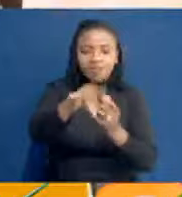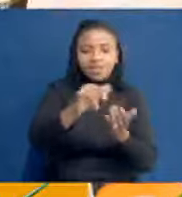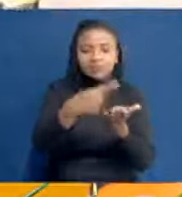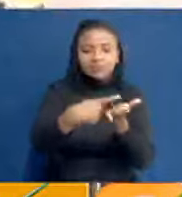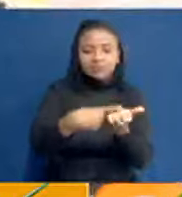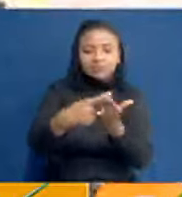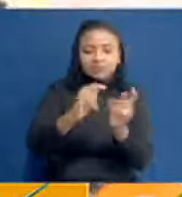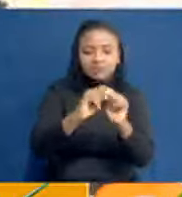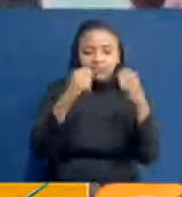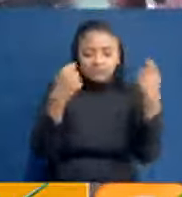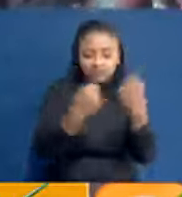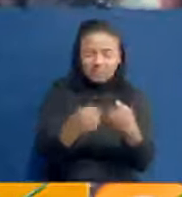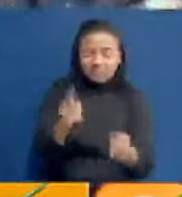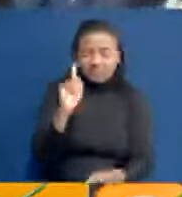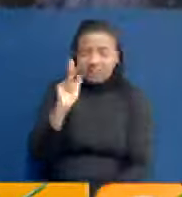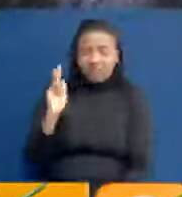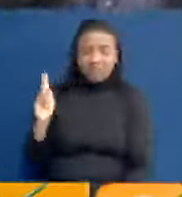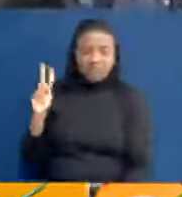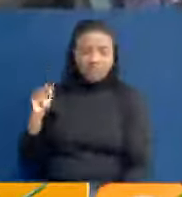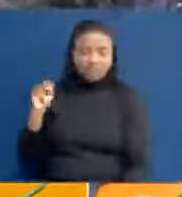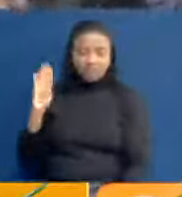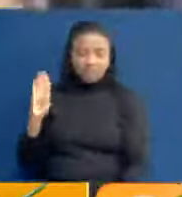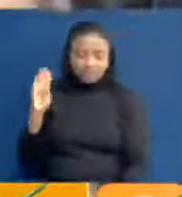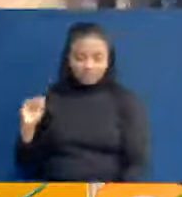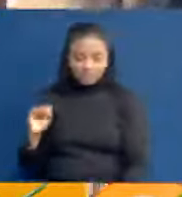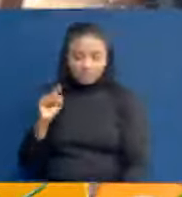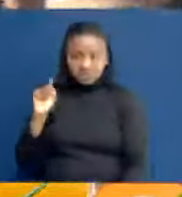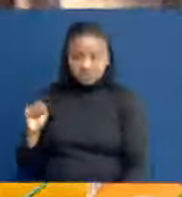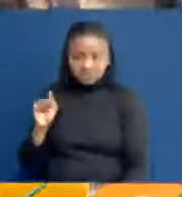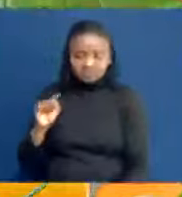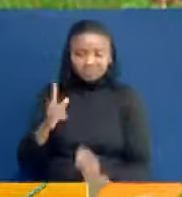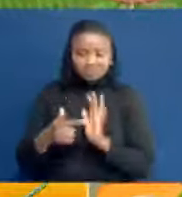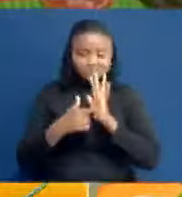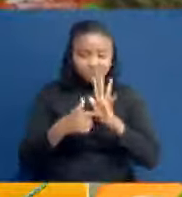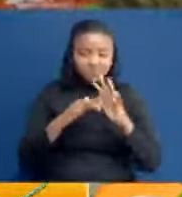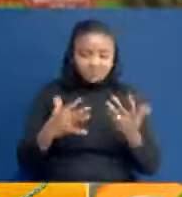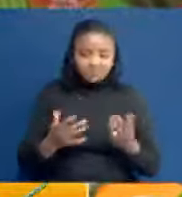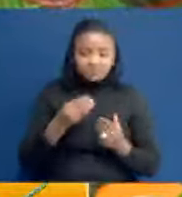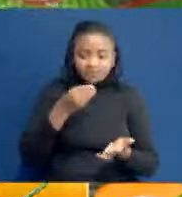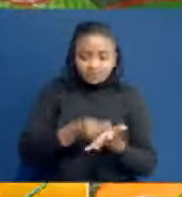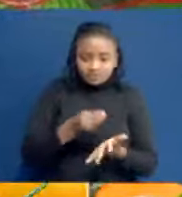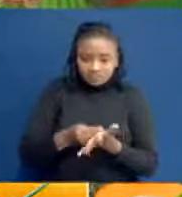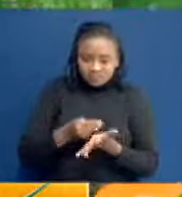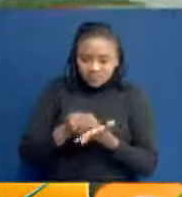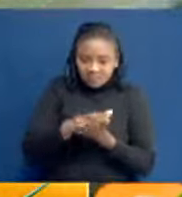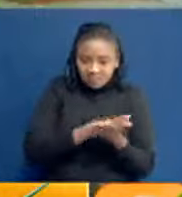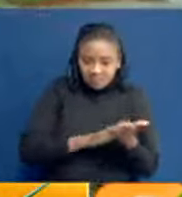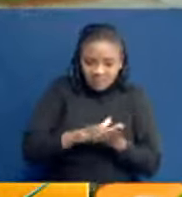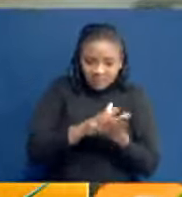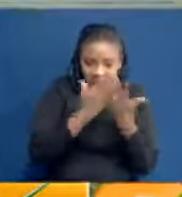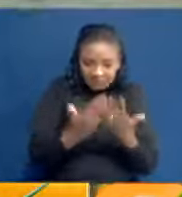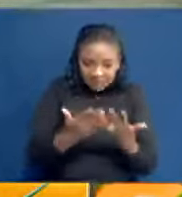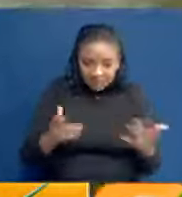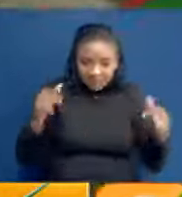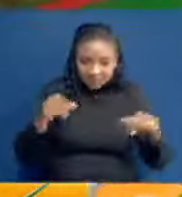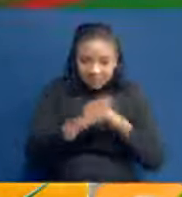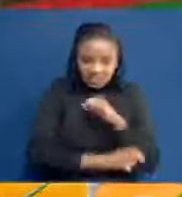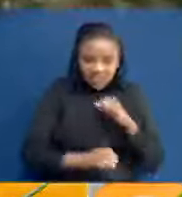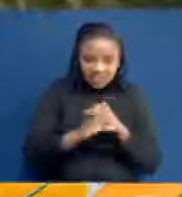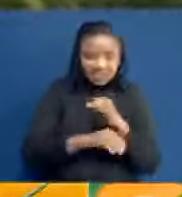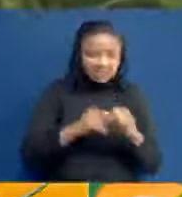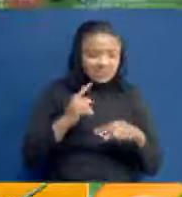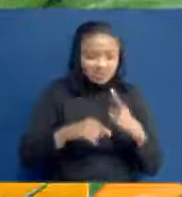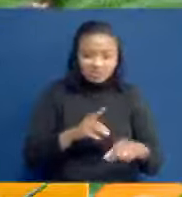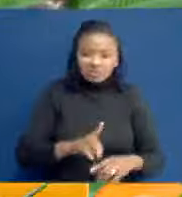The Kenya National Bureau of Statistics yearly consumer price index shows the prices of basic commodities in the country have been on the